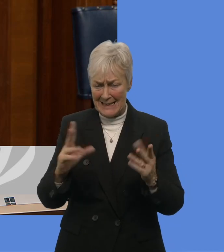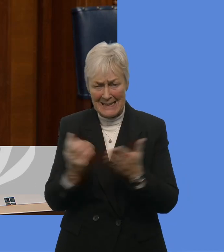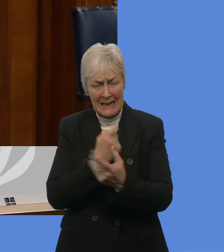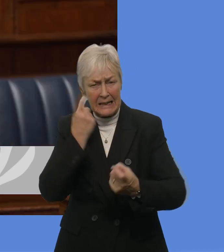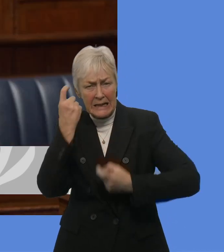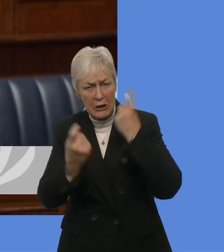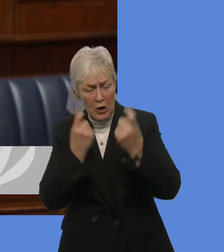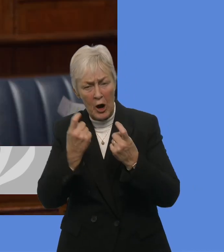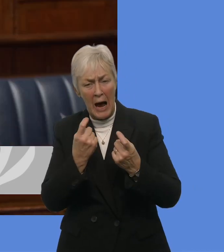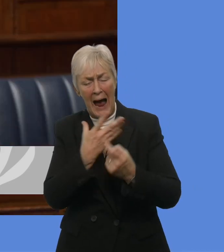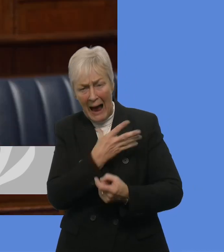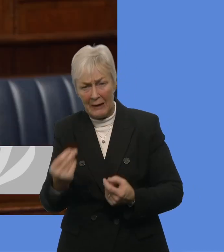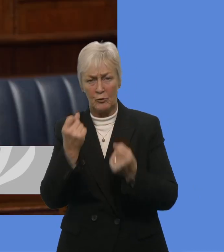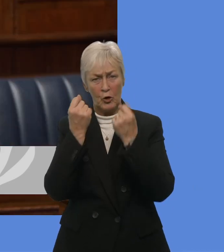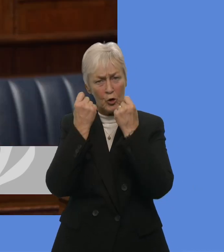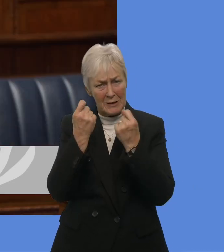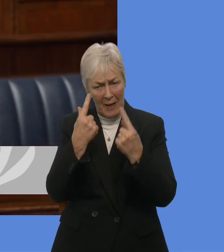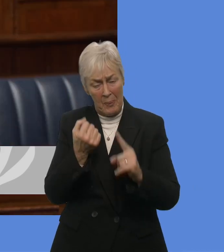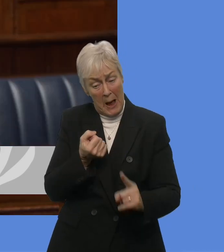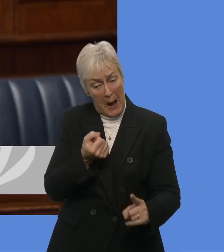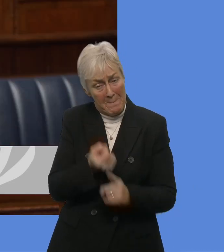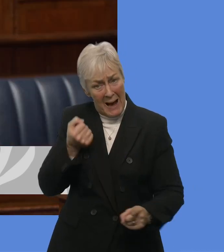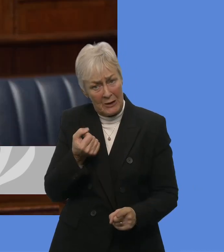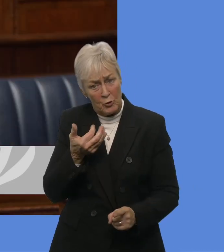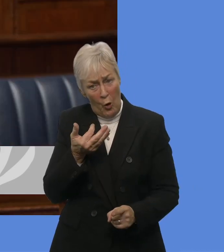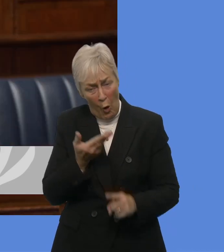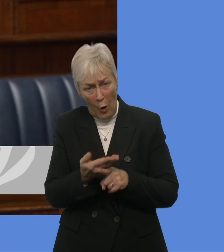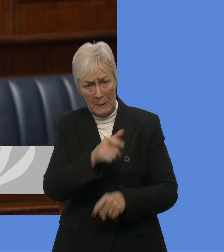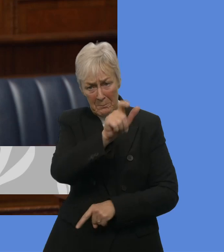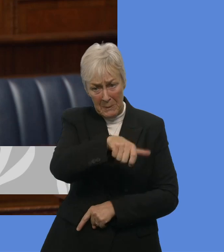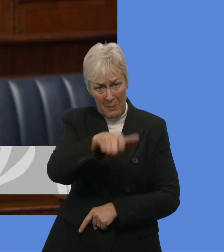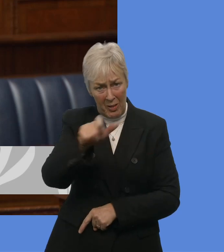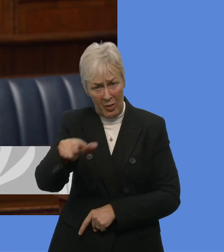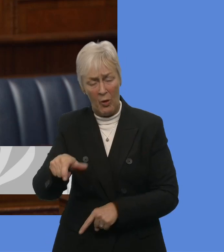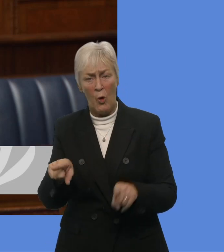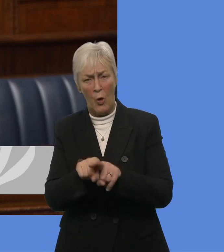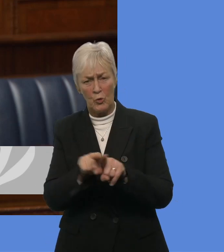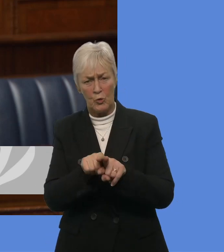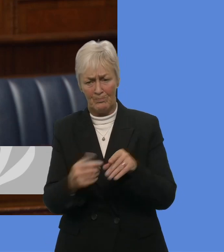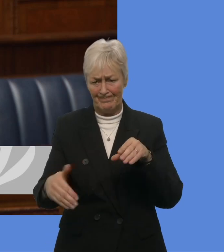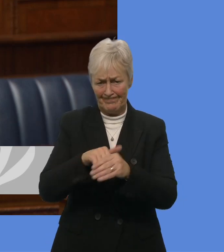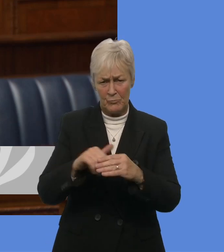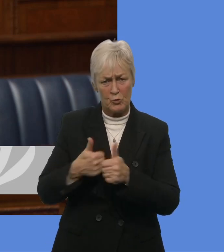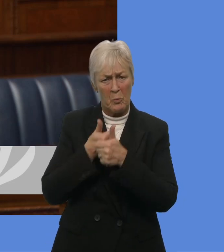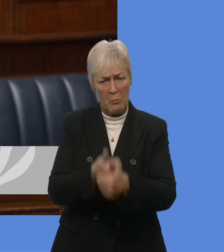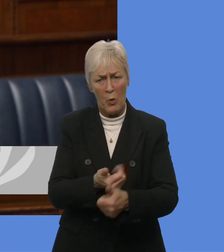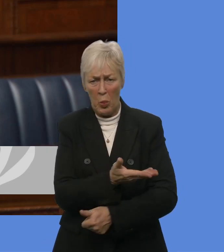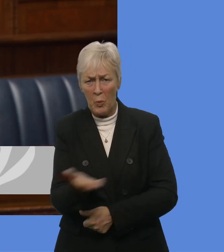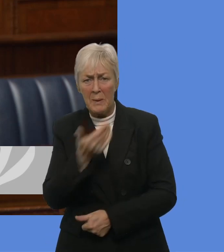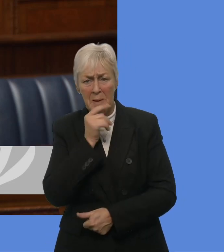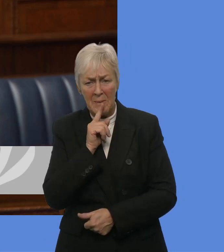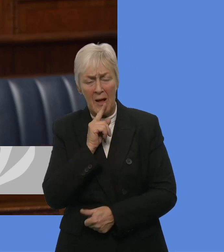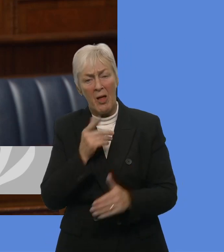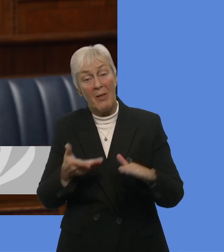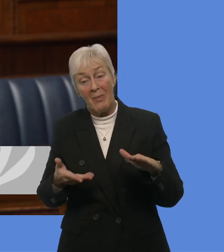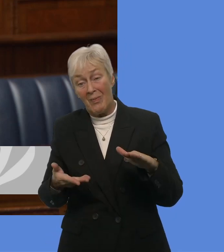and understand the impact of that on people, and trying to move in to support and help. The underlying issues